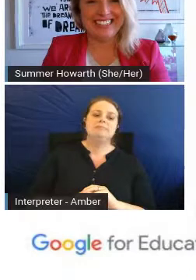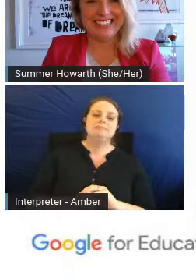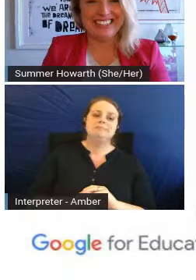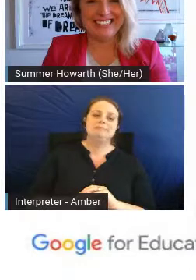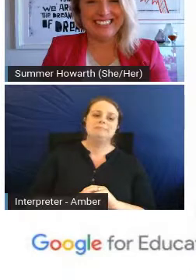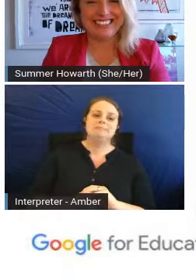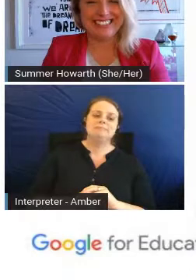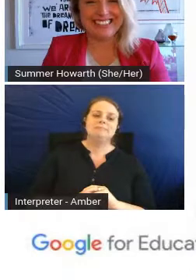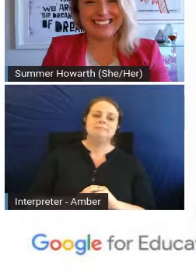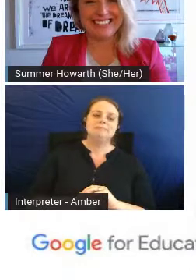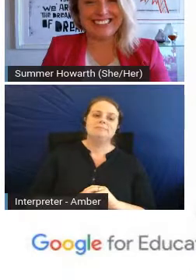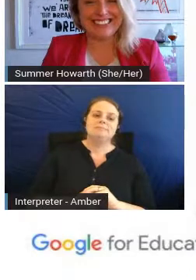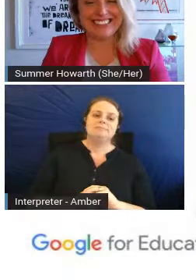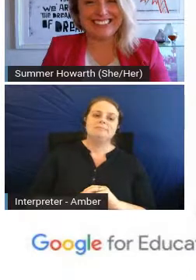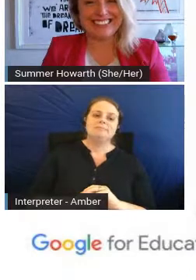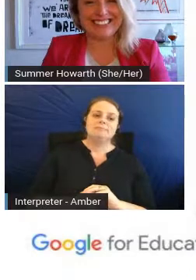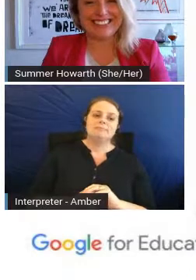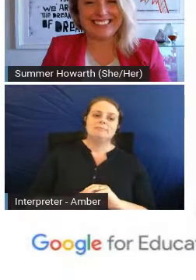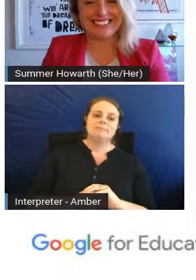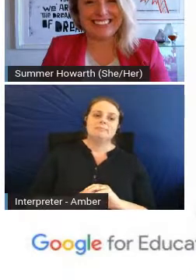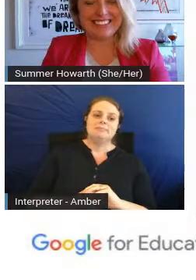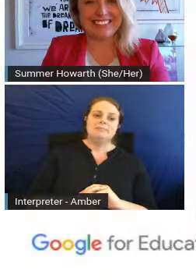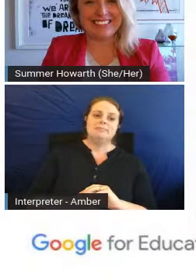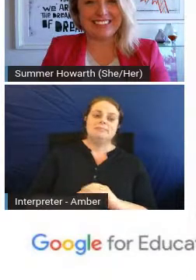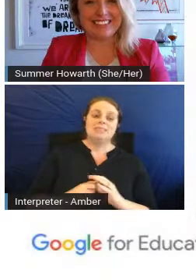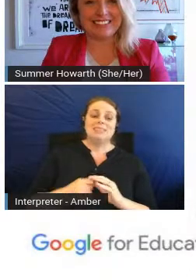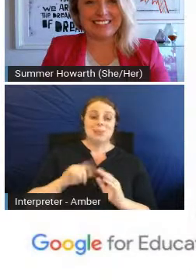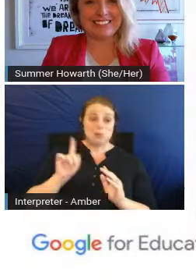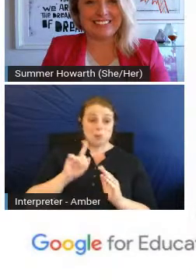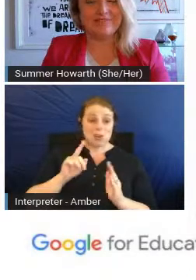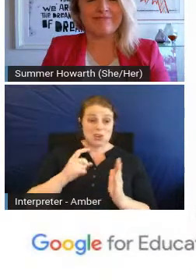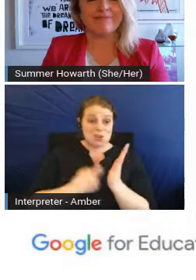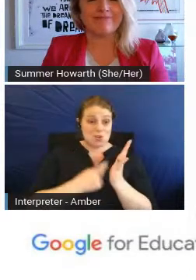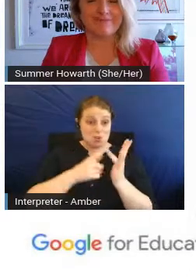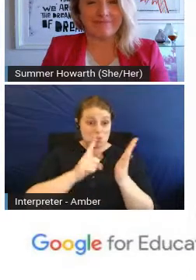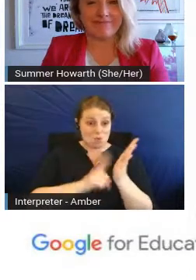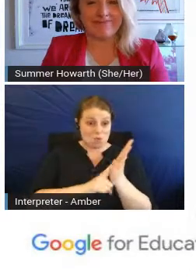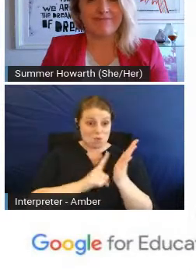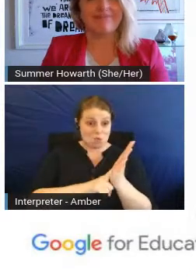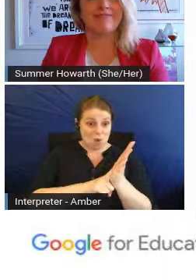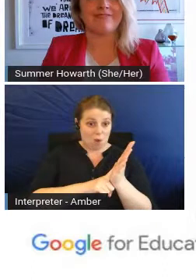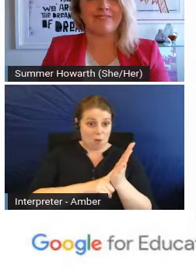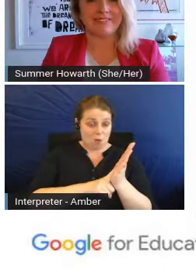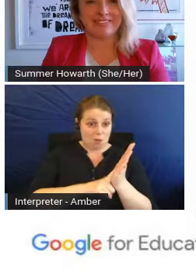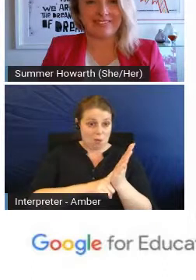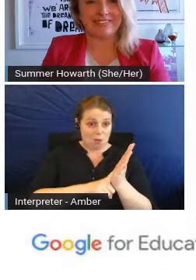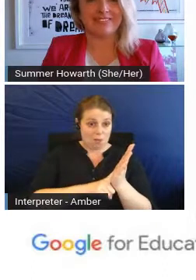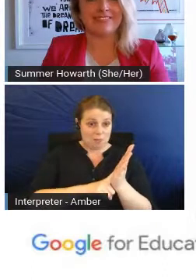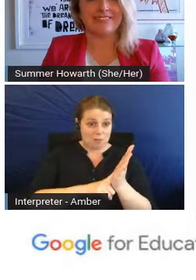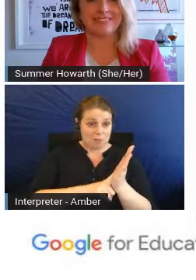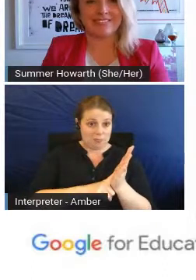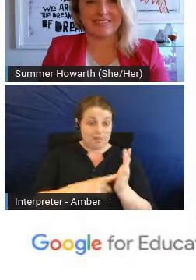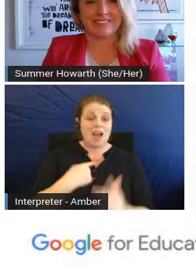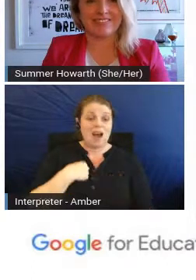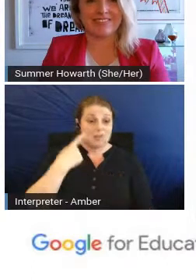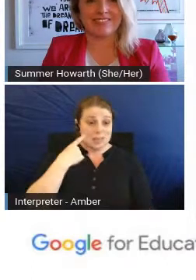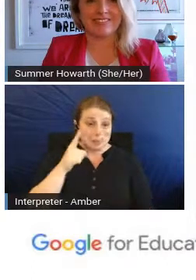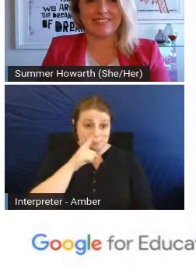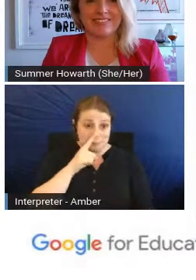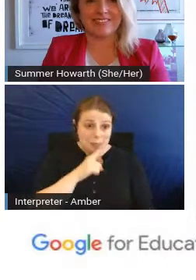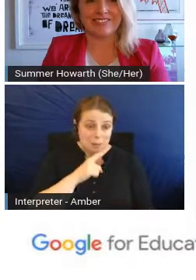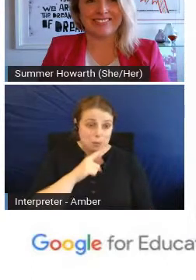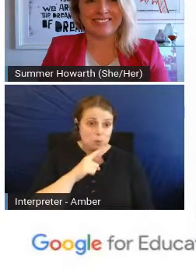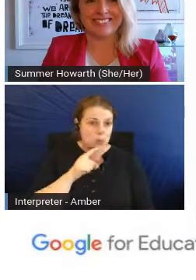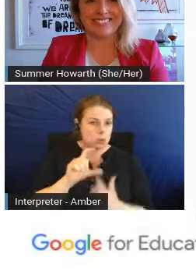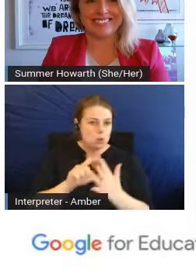you. Is doing the role. Now, what I mean by that is not like I've seen people do the role brilliantly, where